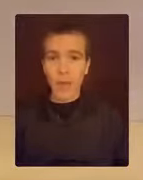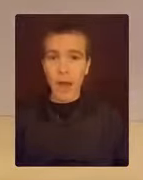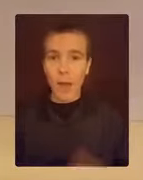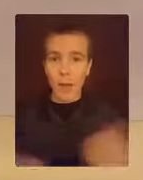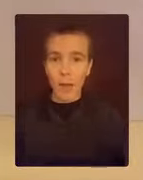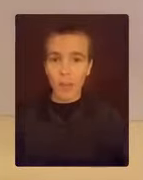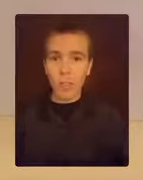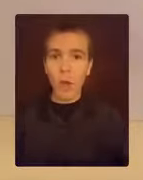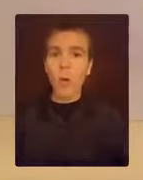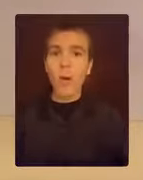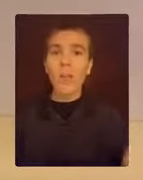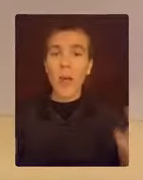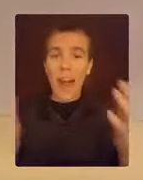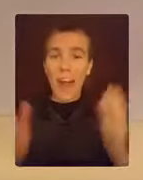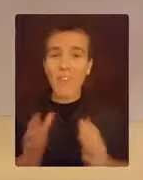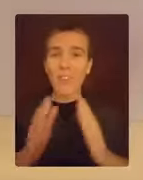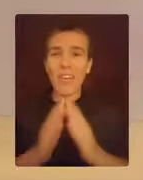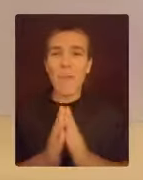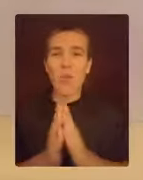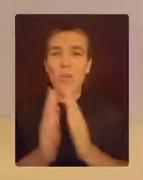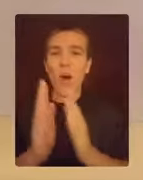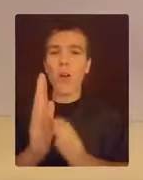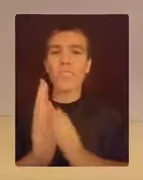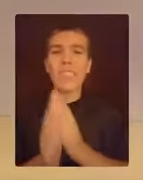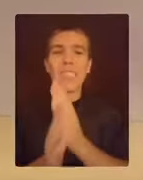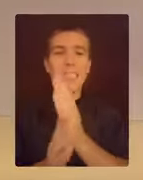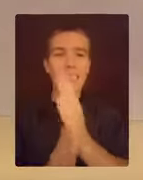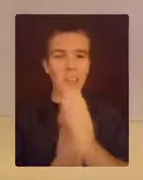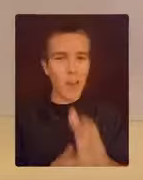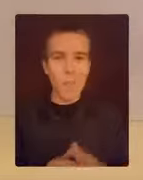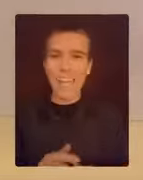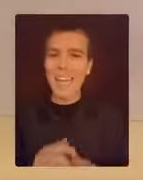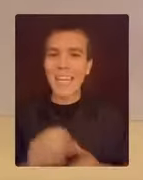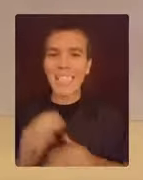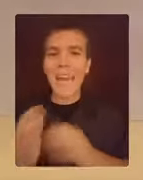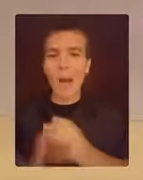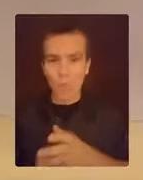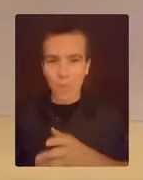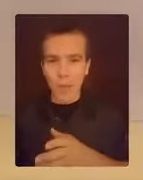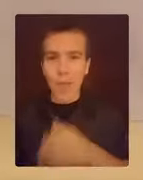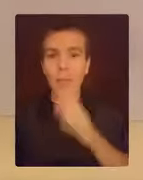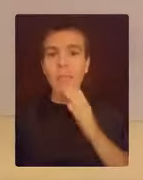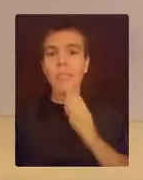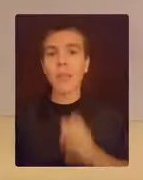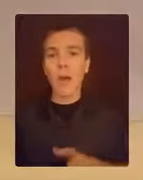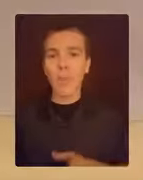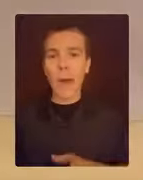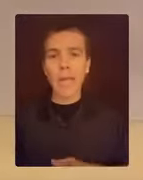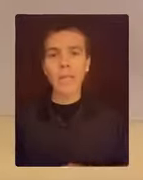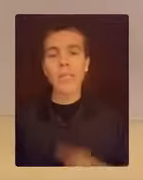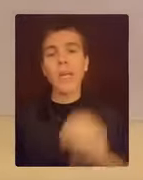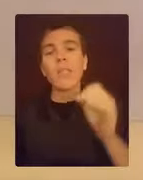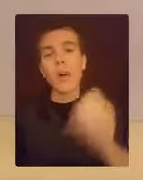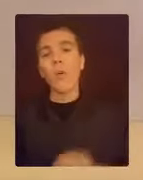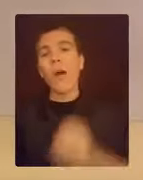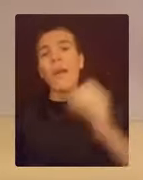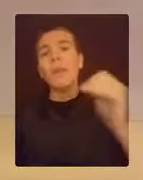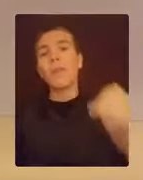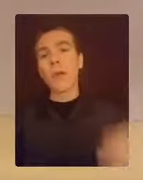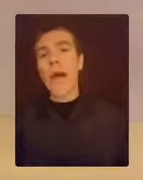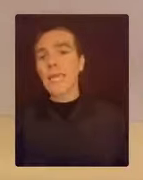Wow. And so you have to keep your thought consistent. There can't be any doubt. And that takes a lot of practice.